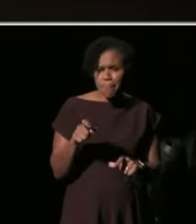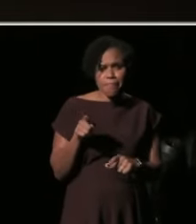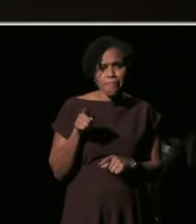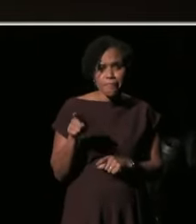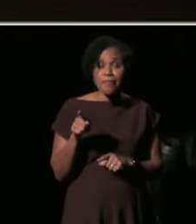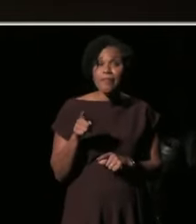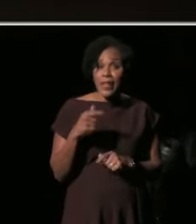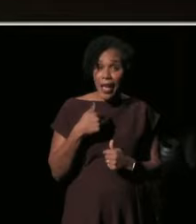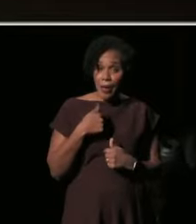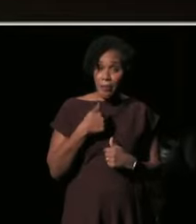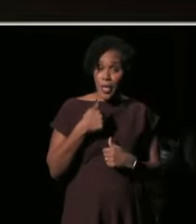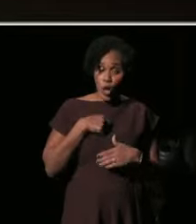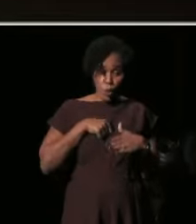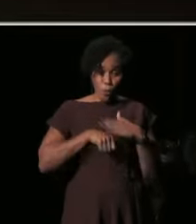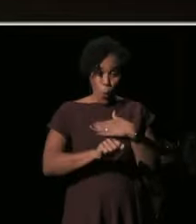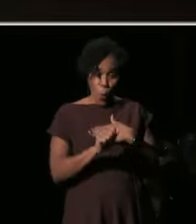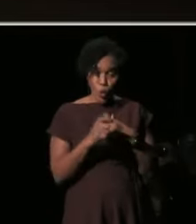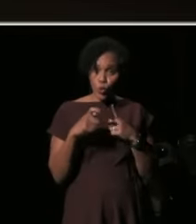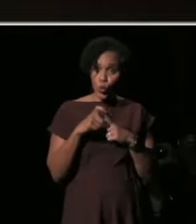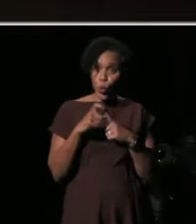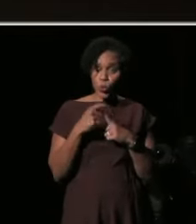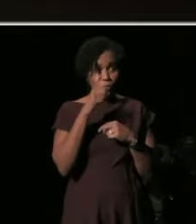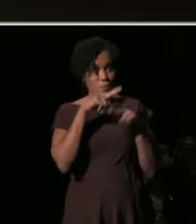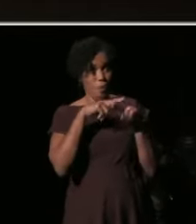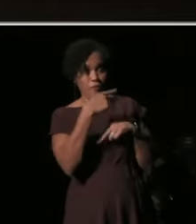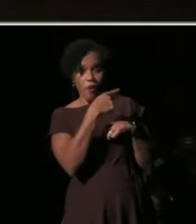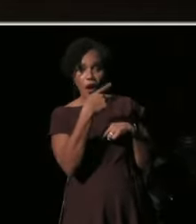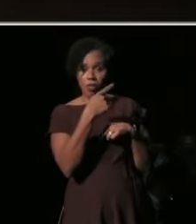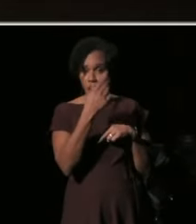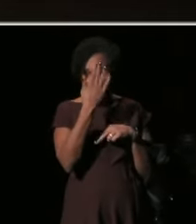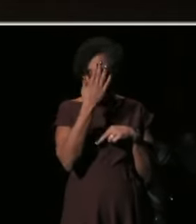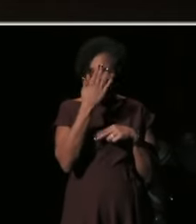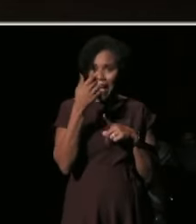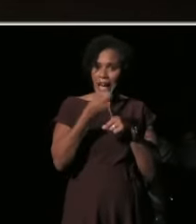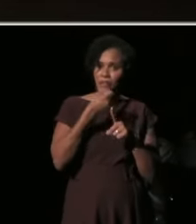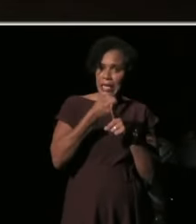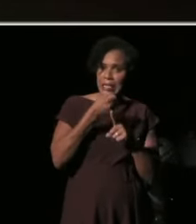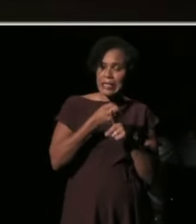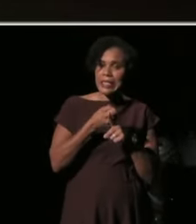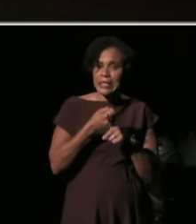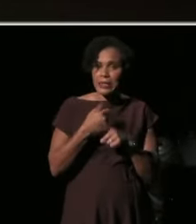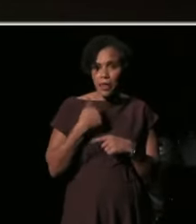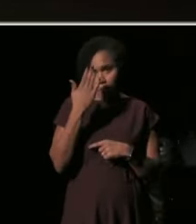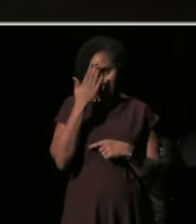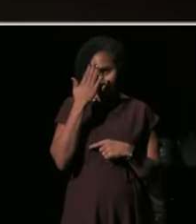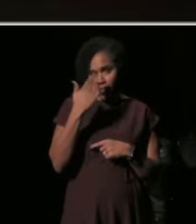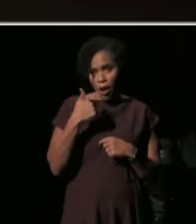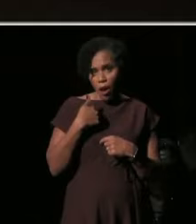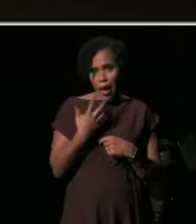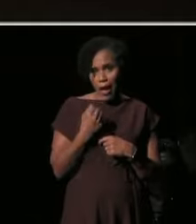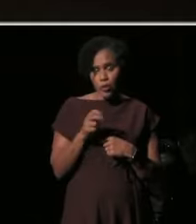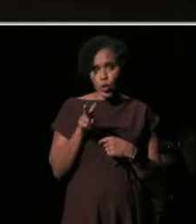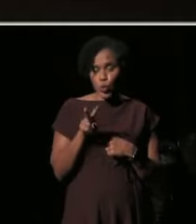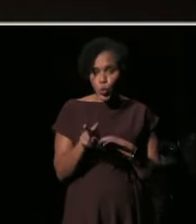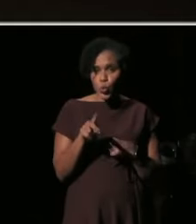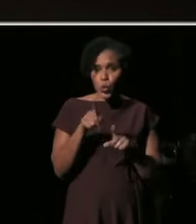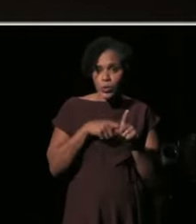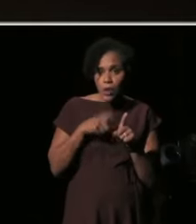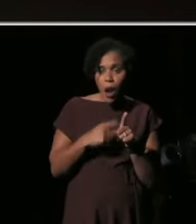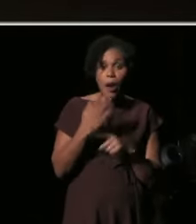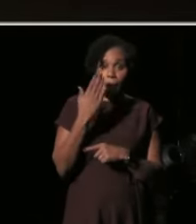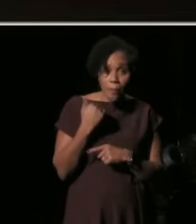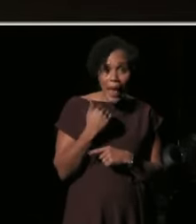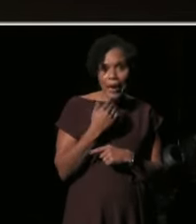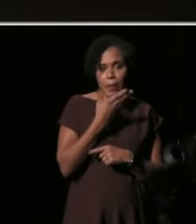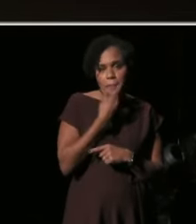born the daughter of an advocate, as a mother of two black young men, Arthur has given me hope